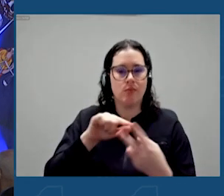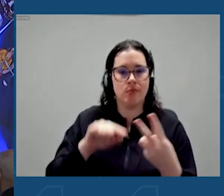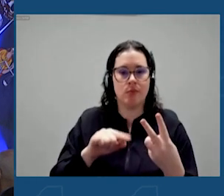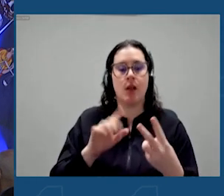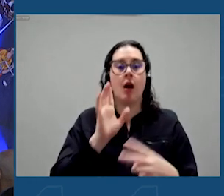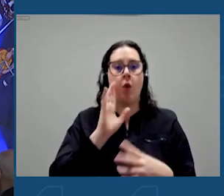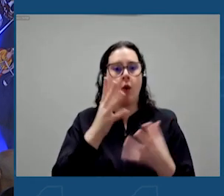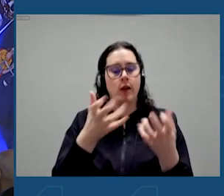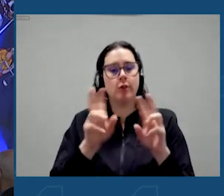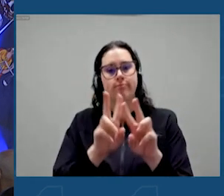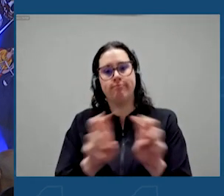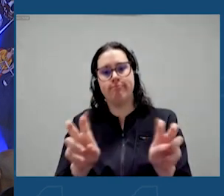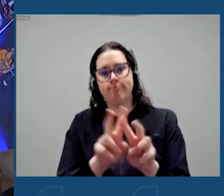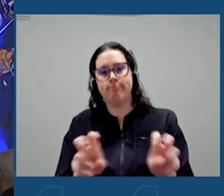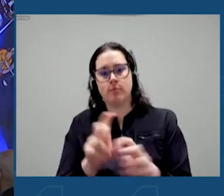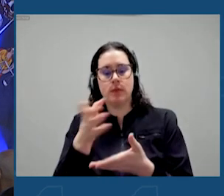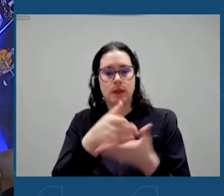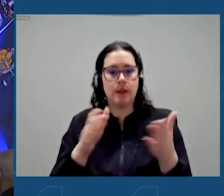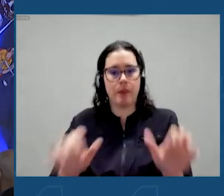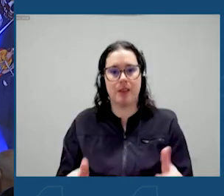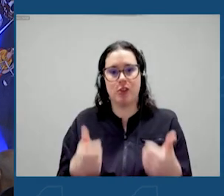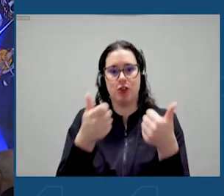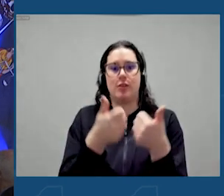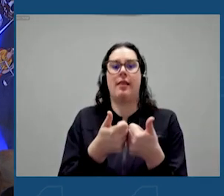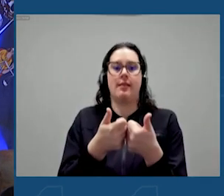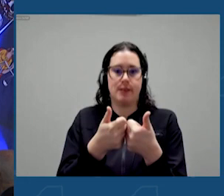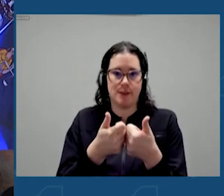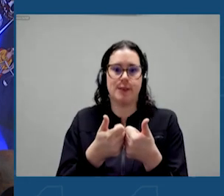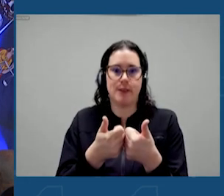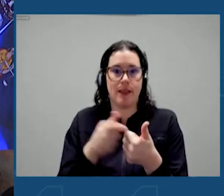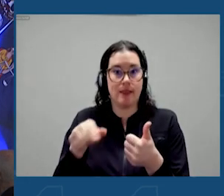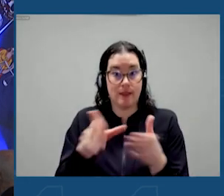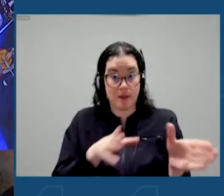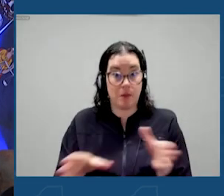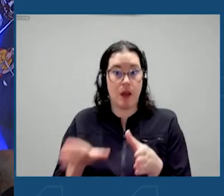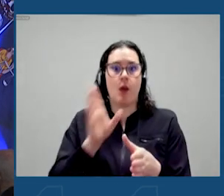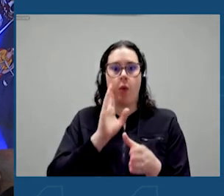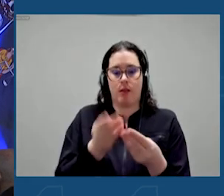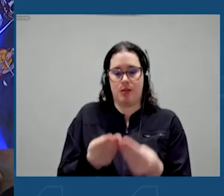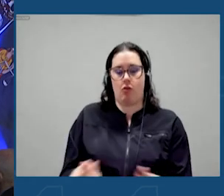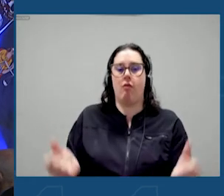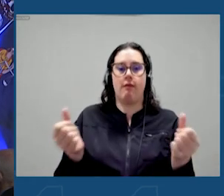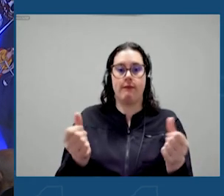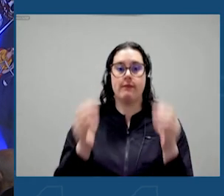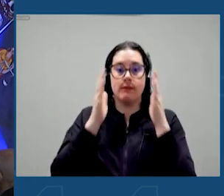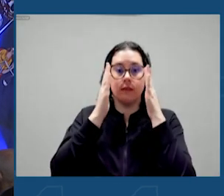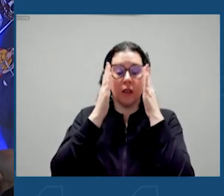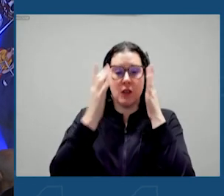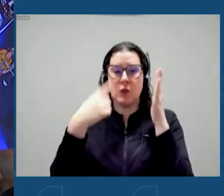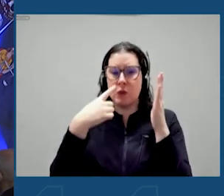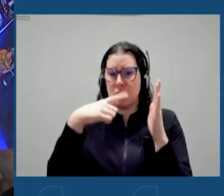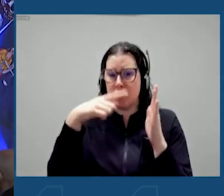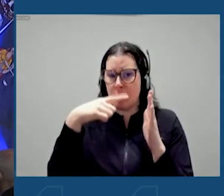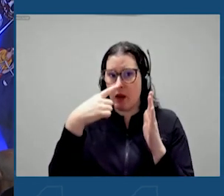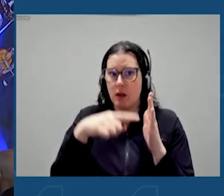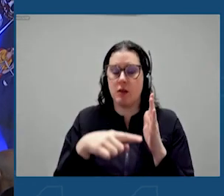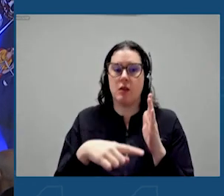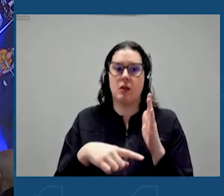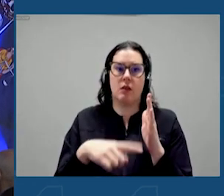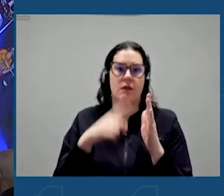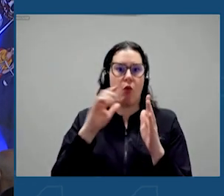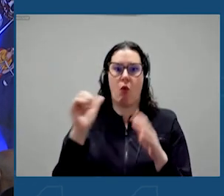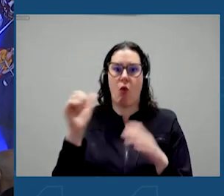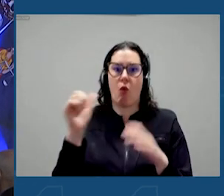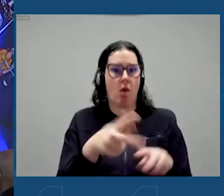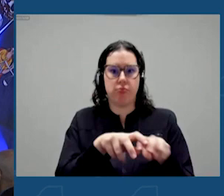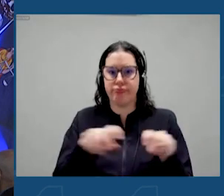of the challenges that this plan is really solving for. If you can just really talk about, and this is for everyone on this